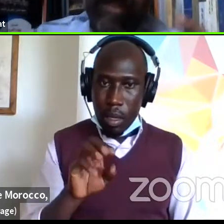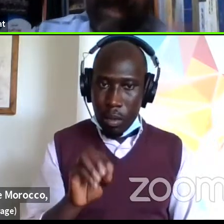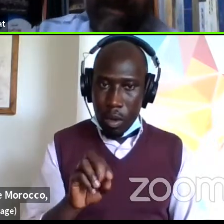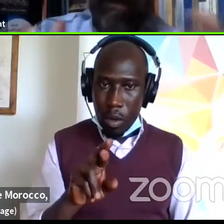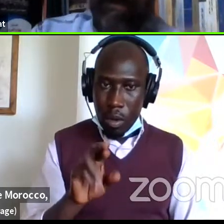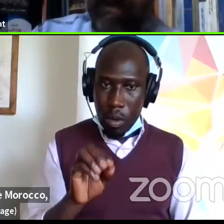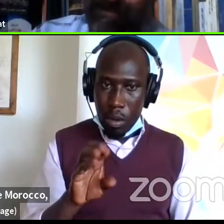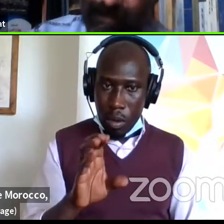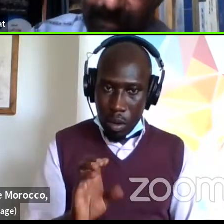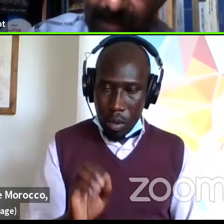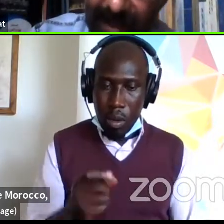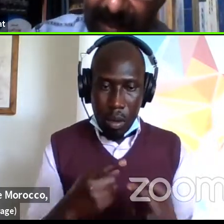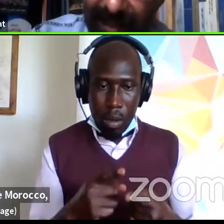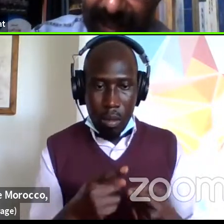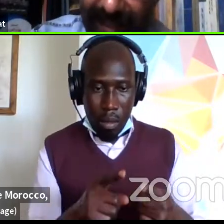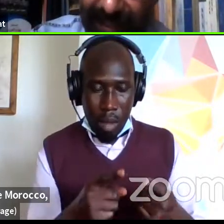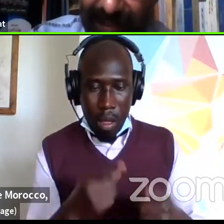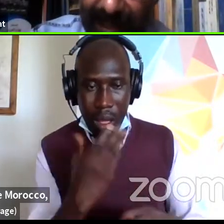you have some